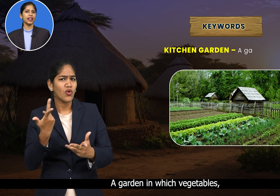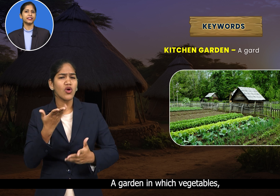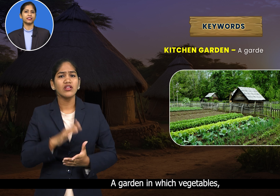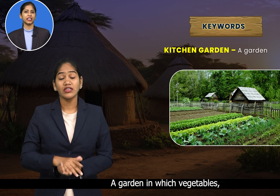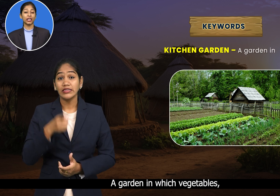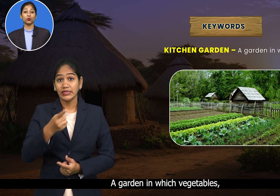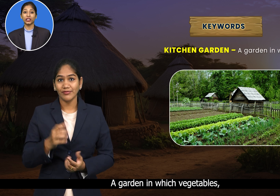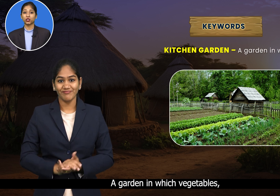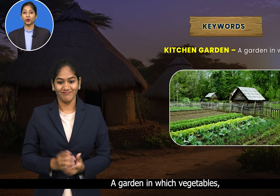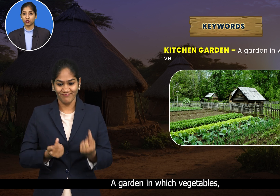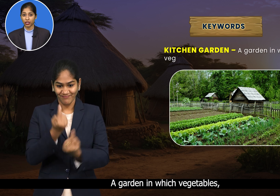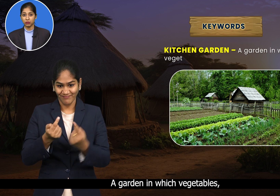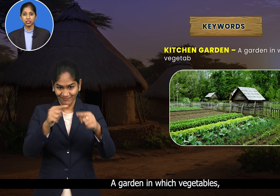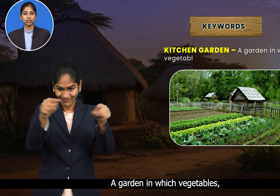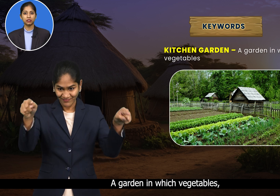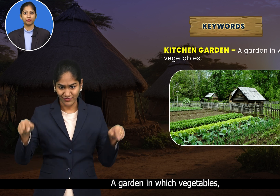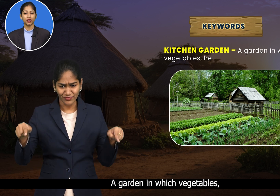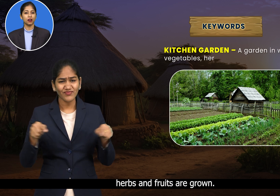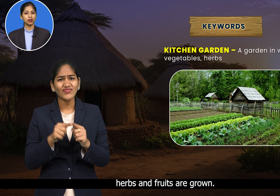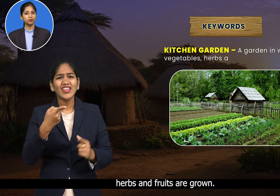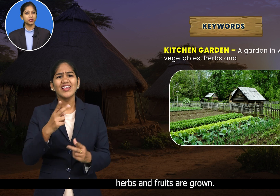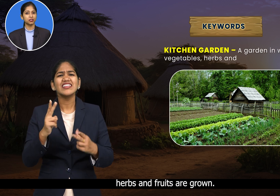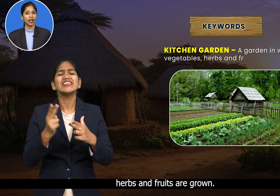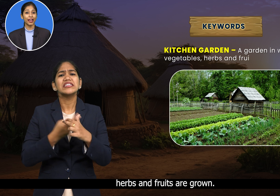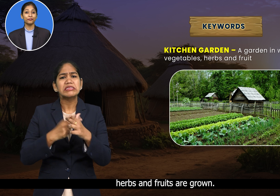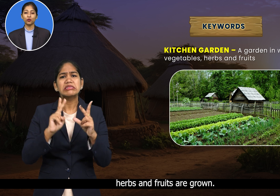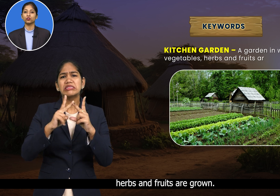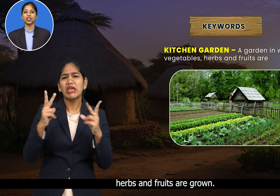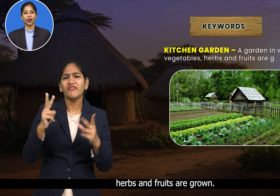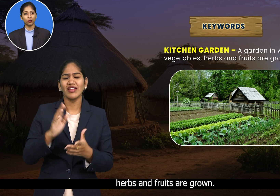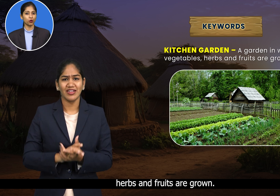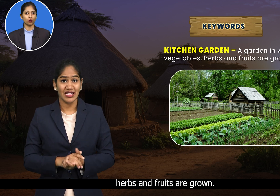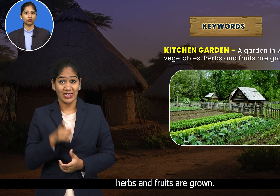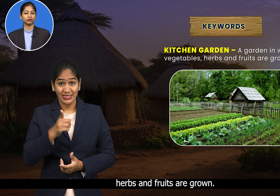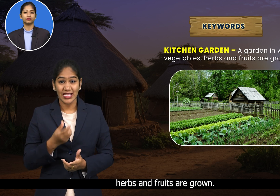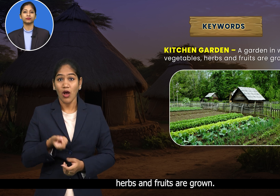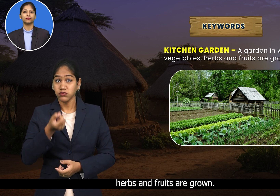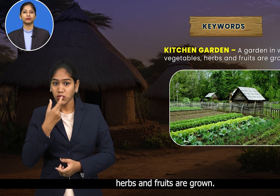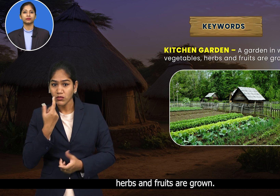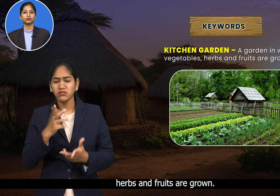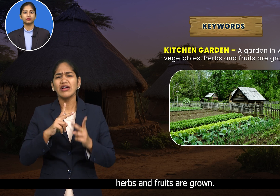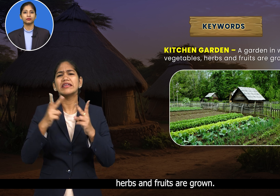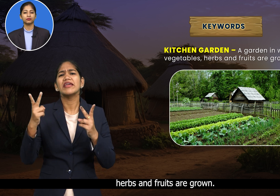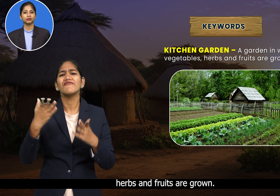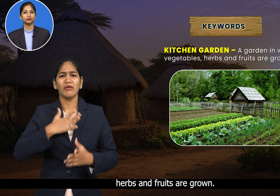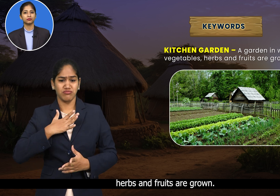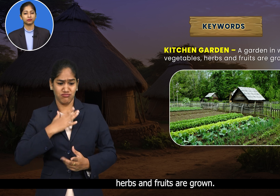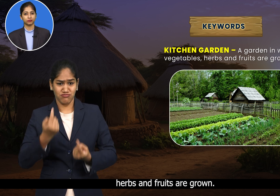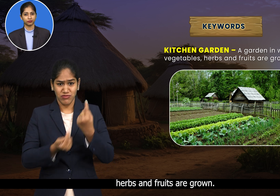A garden in which vegetables, herbs, and fruits are grown.